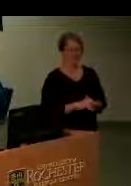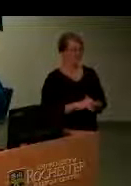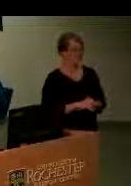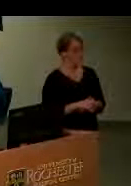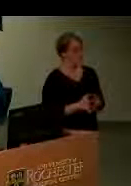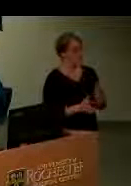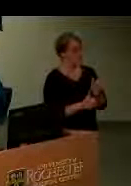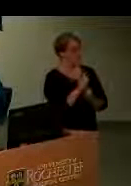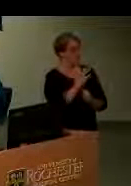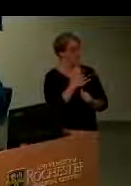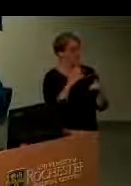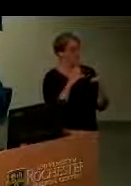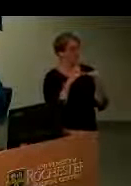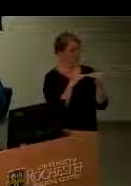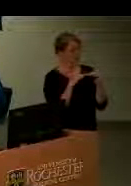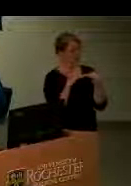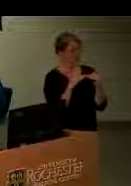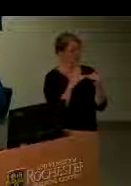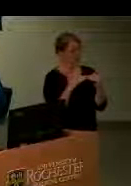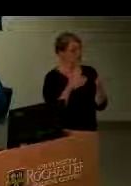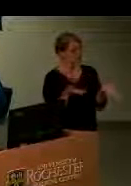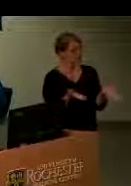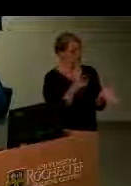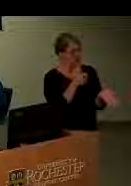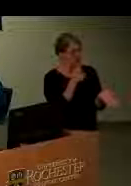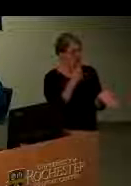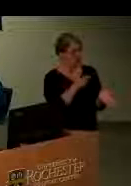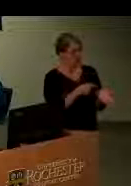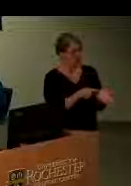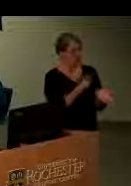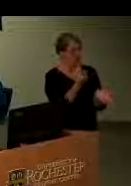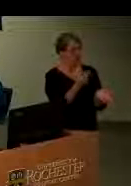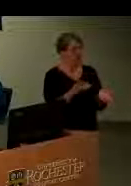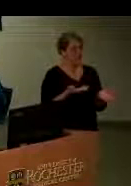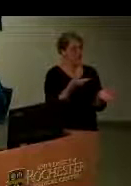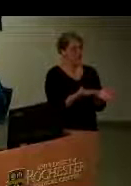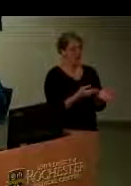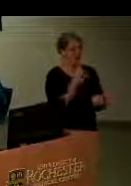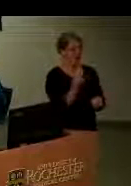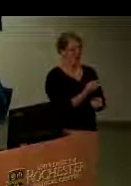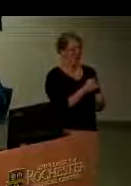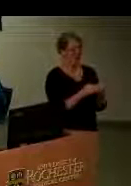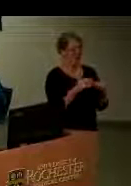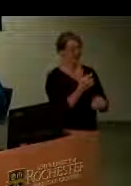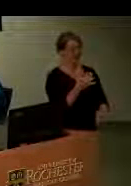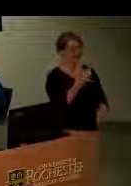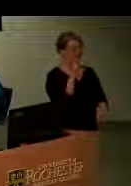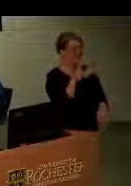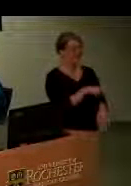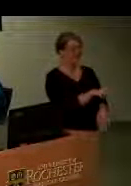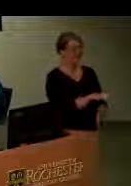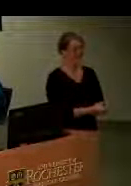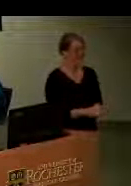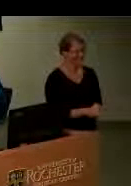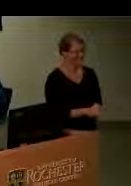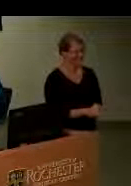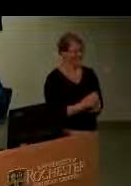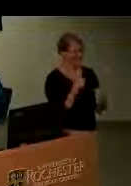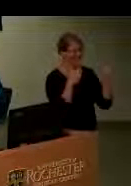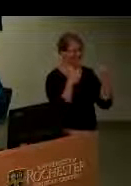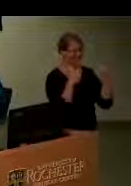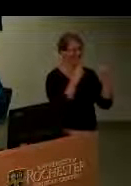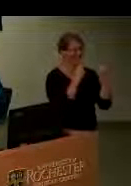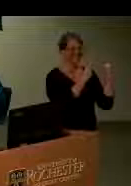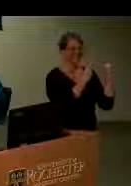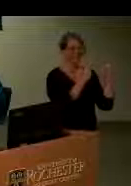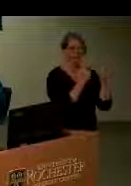most of my peers did not even acknowledge that something existed west of the Hudson. And